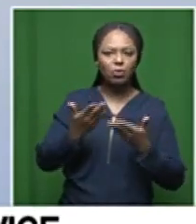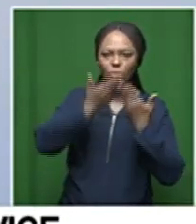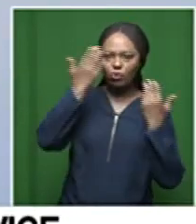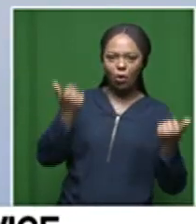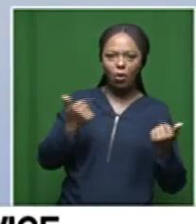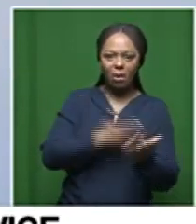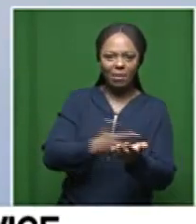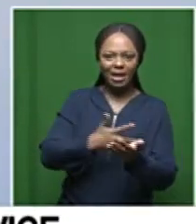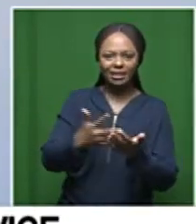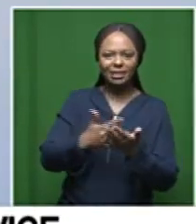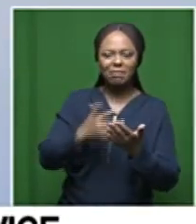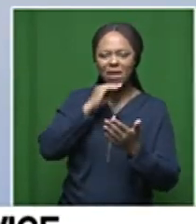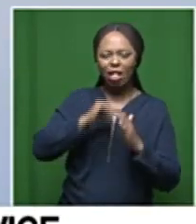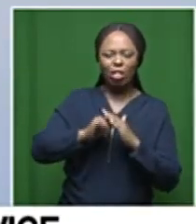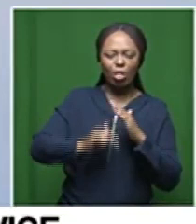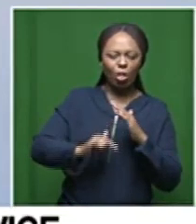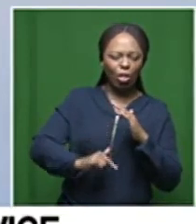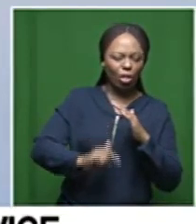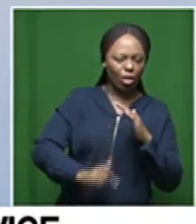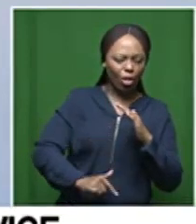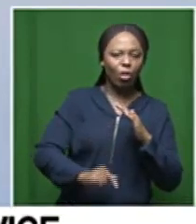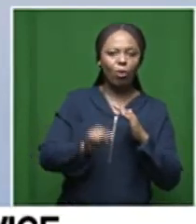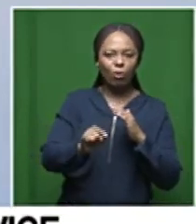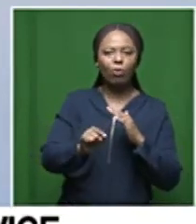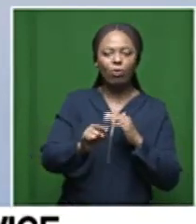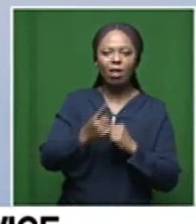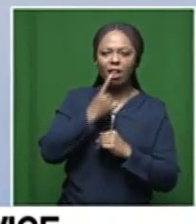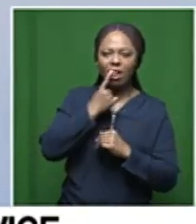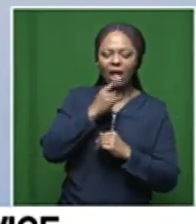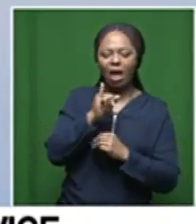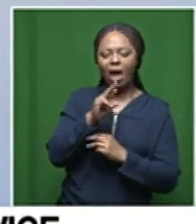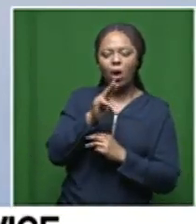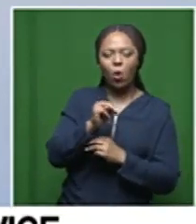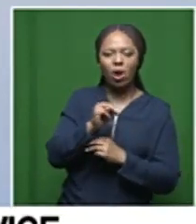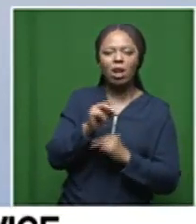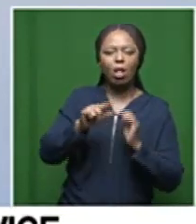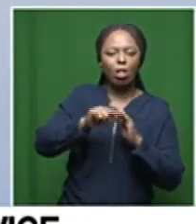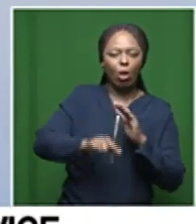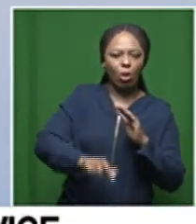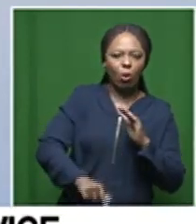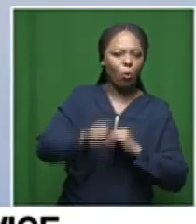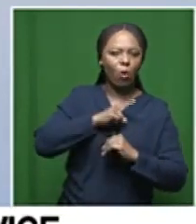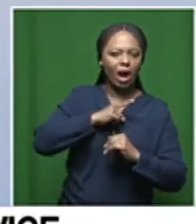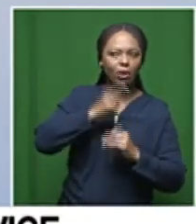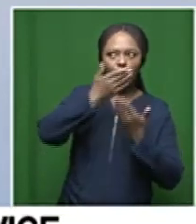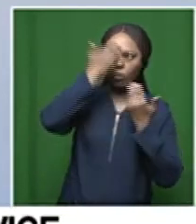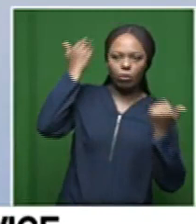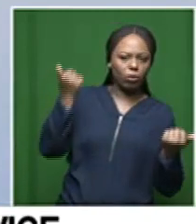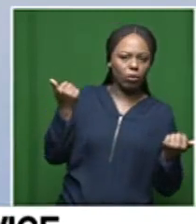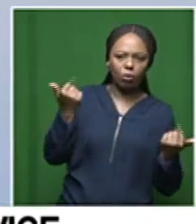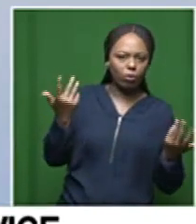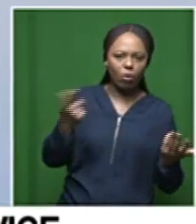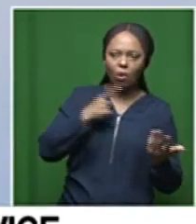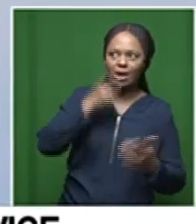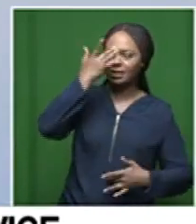blood without necessarily being aware of it, because they might not be aware, because they might not have significant symptoms